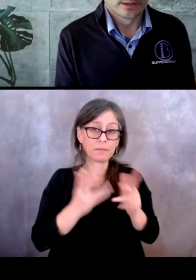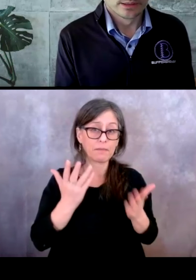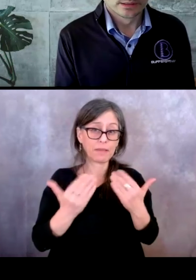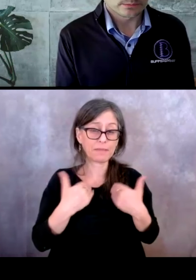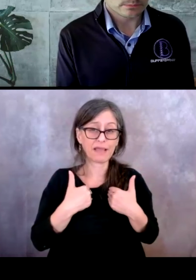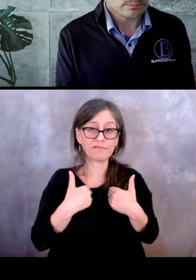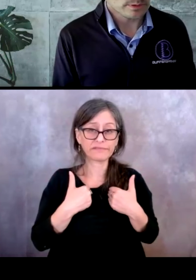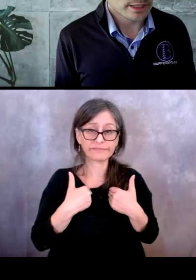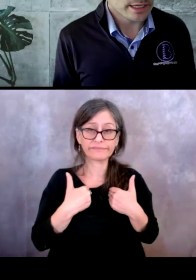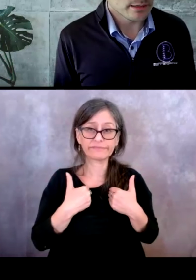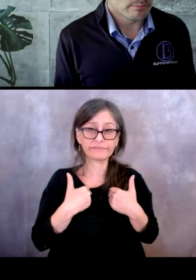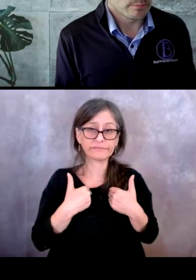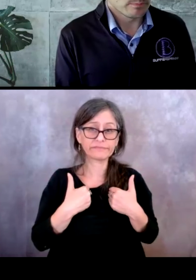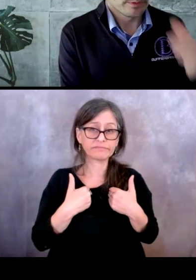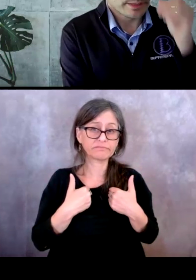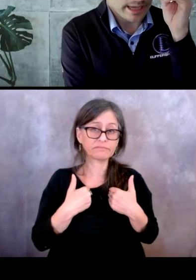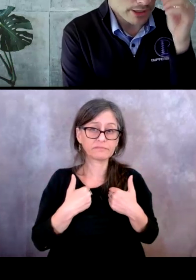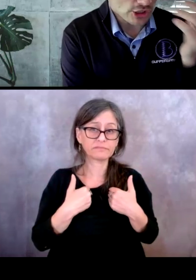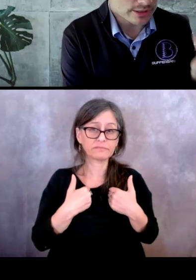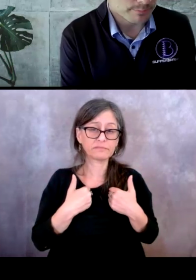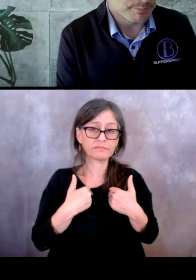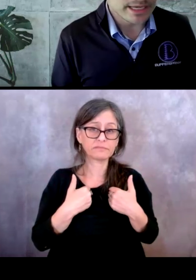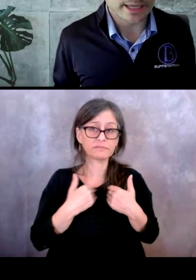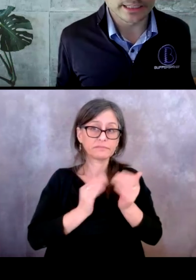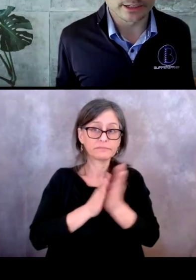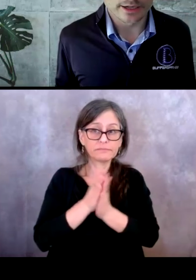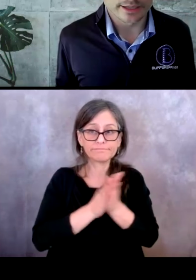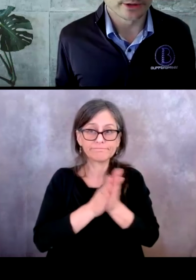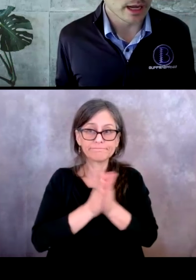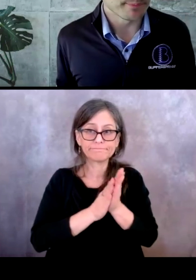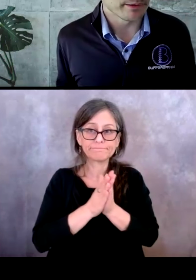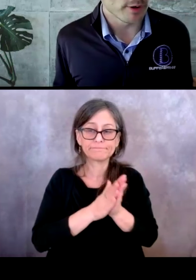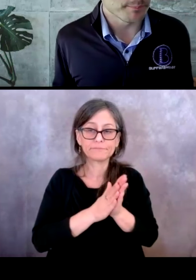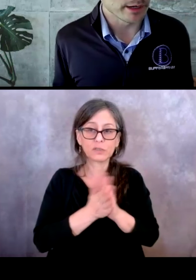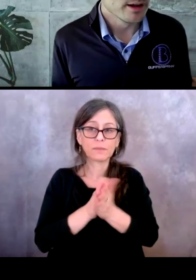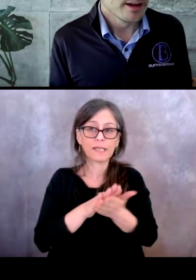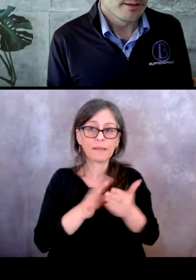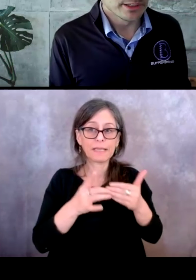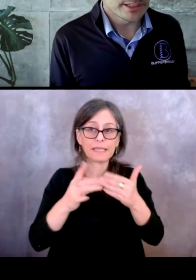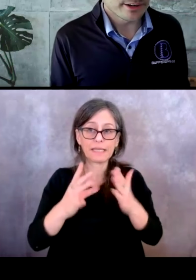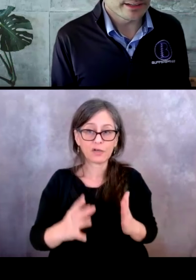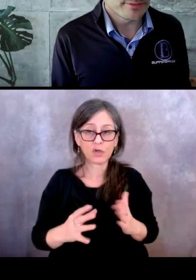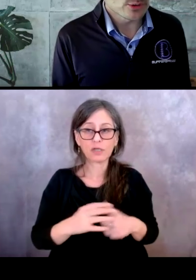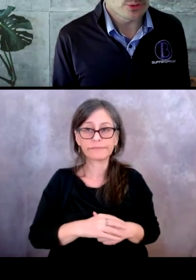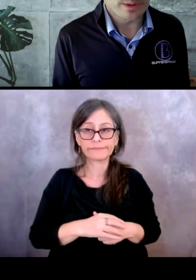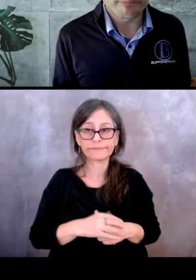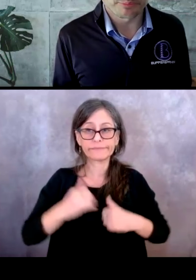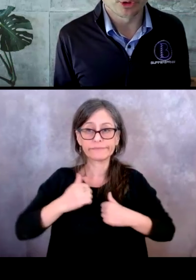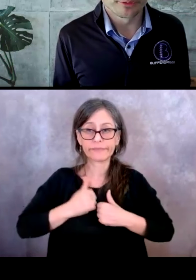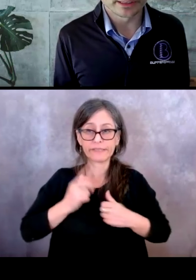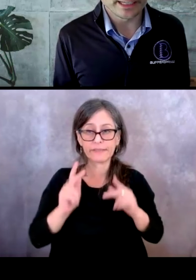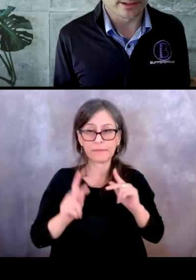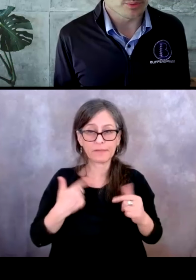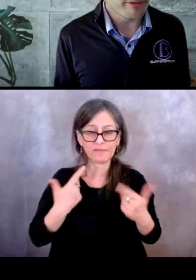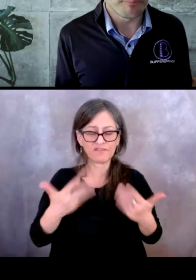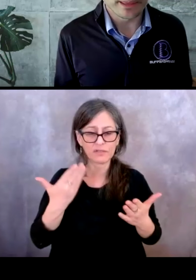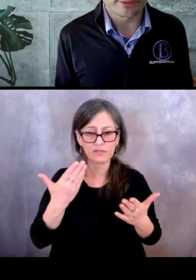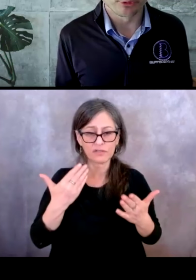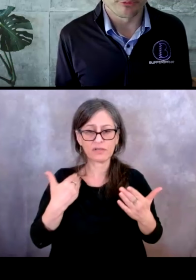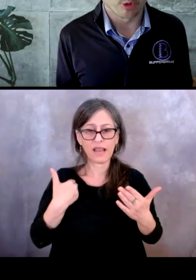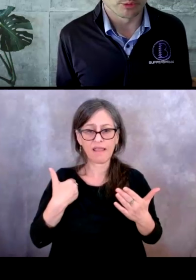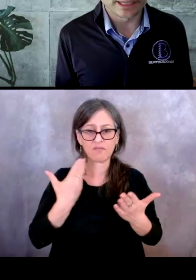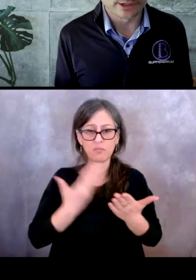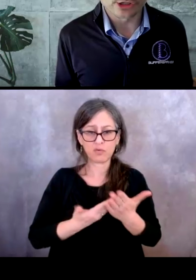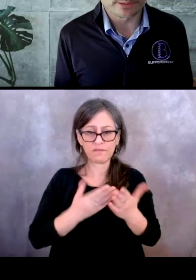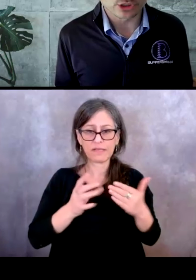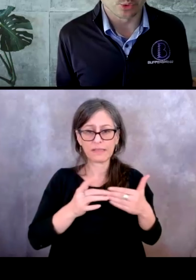have the ambition to be a leader and they're coming from here. Military individuals, we have proven leaders. We've been